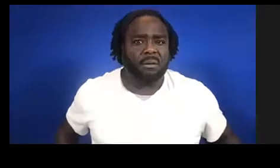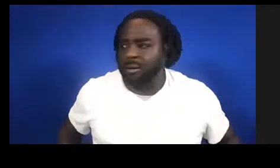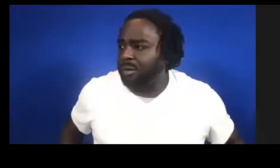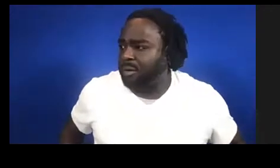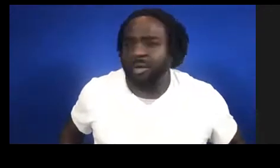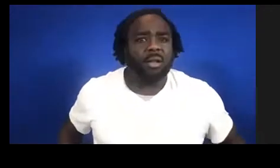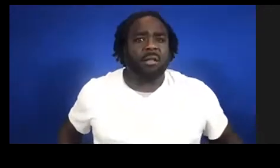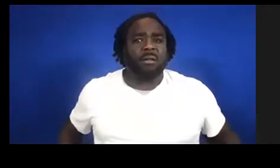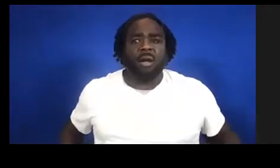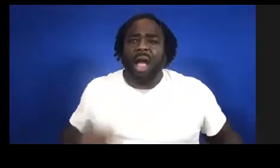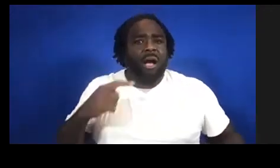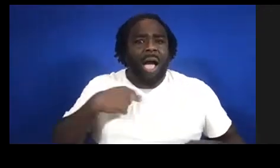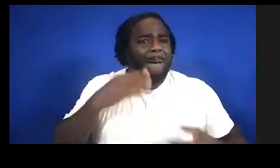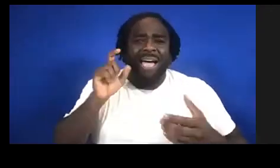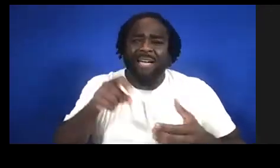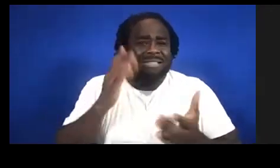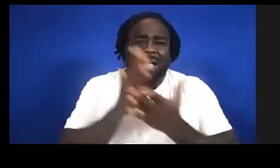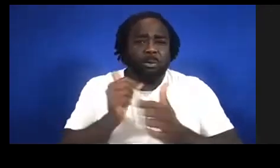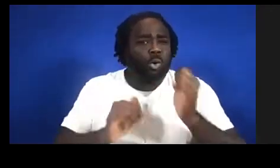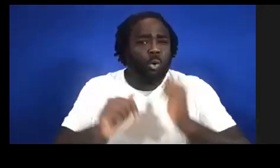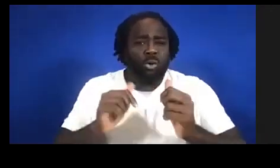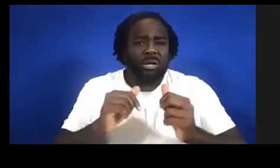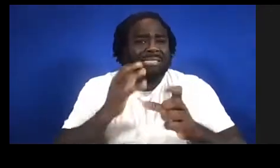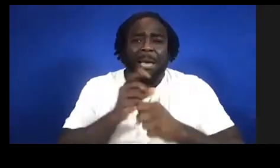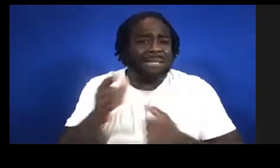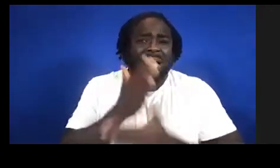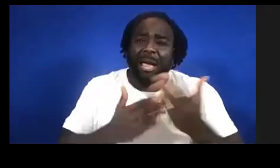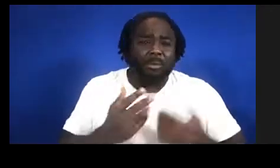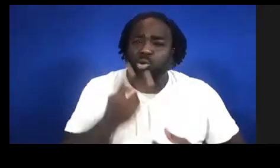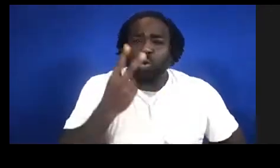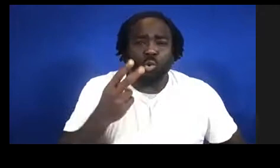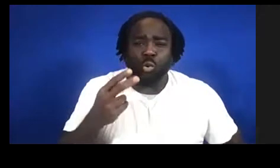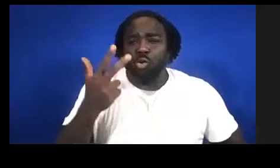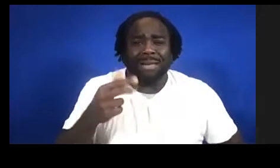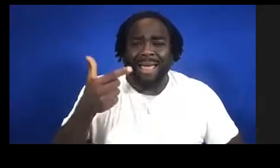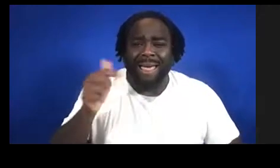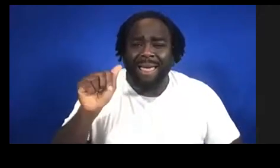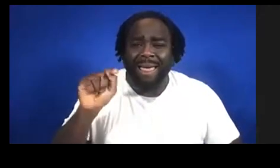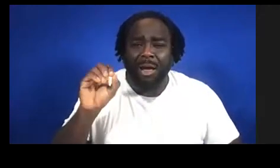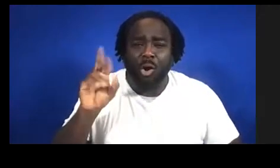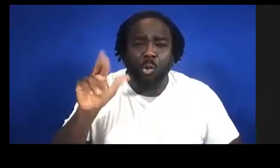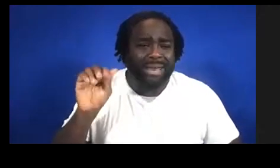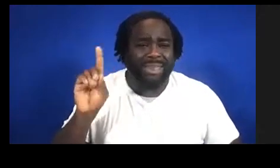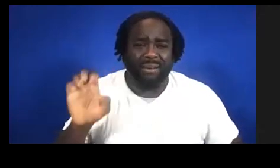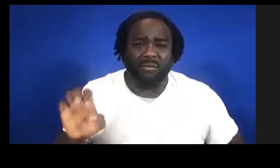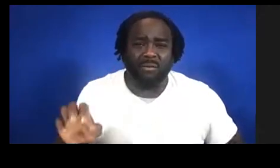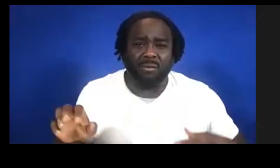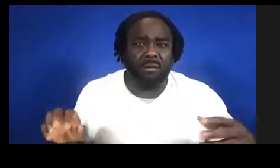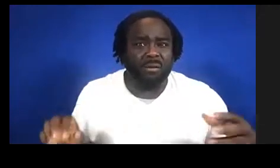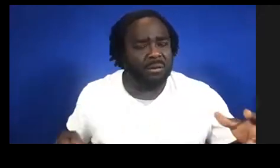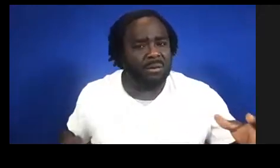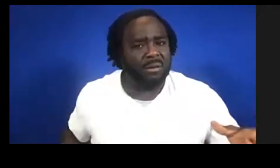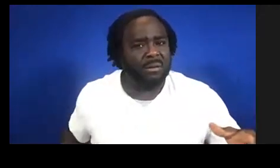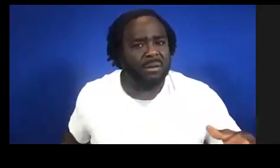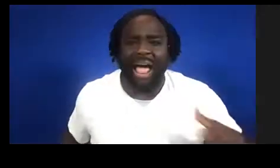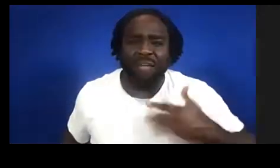I'm like, what in the world is going on with this dude? I'm like, I might have to stop the show. He might